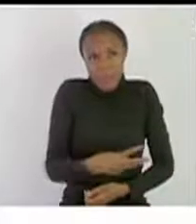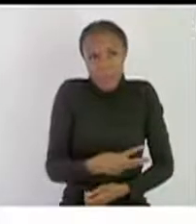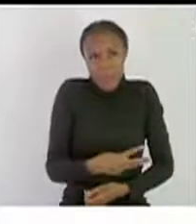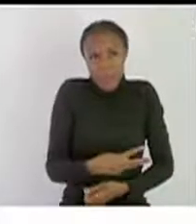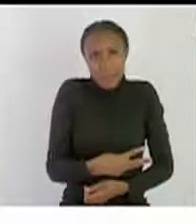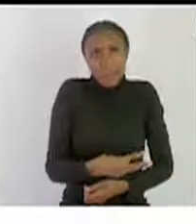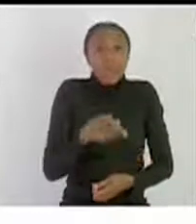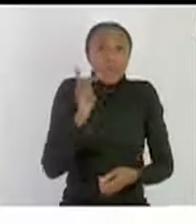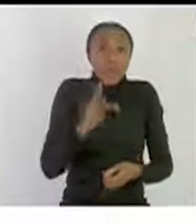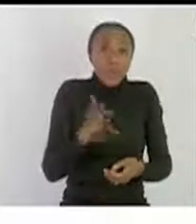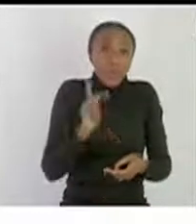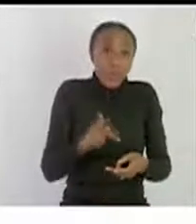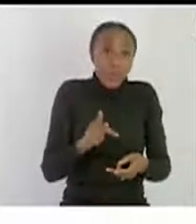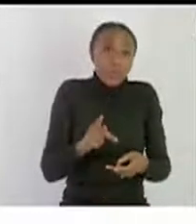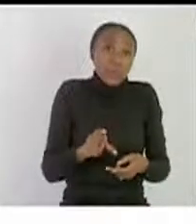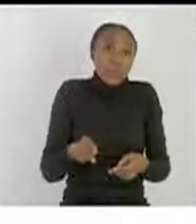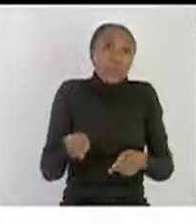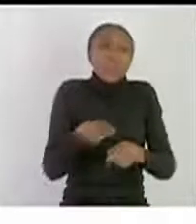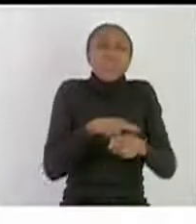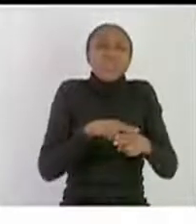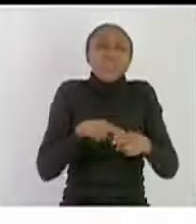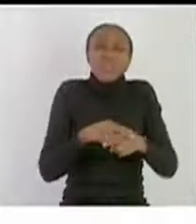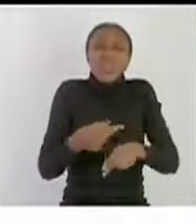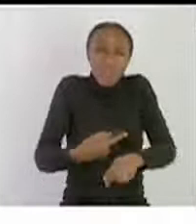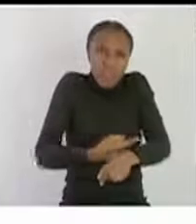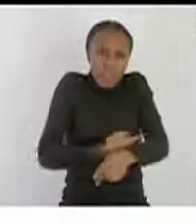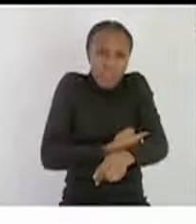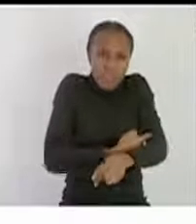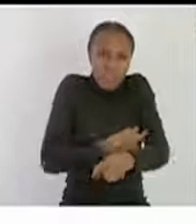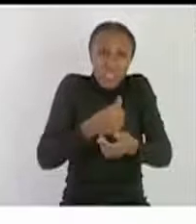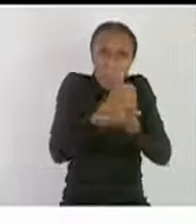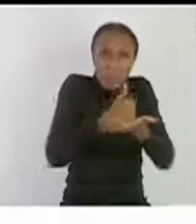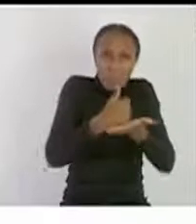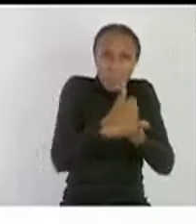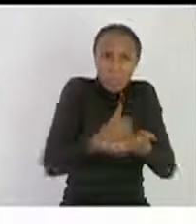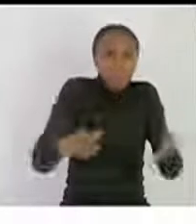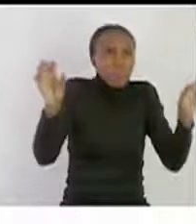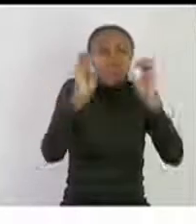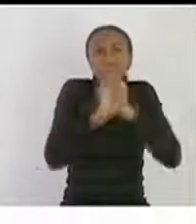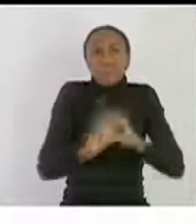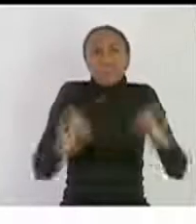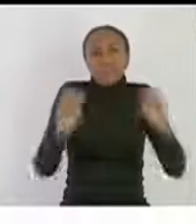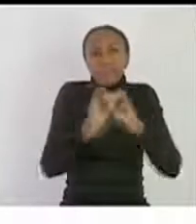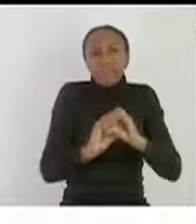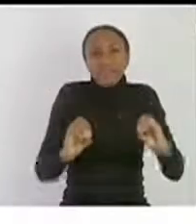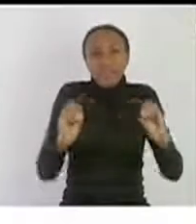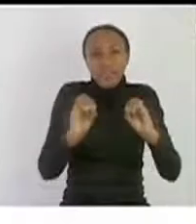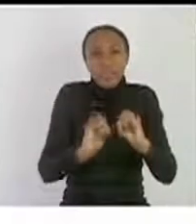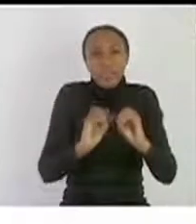also get HIV from non-sterile instruments.